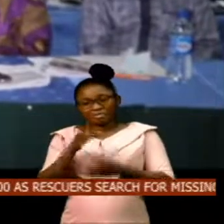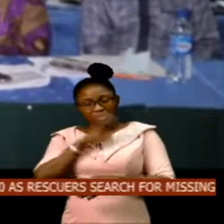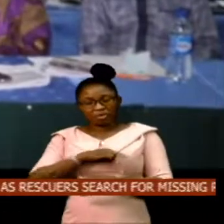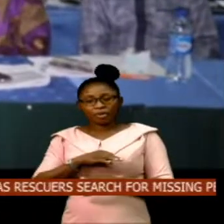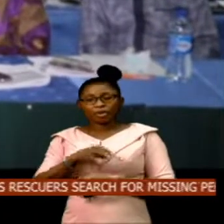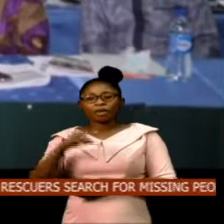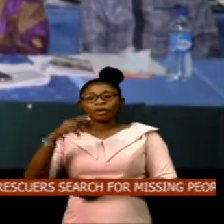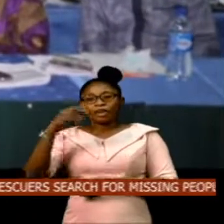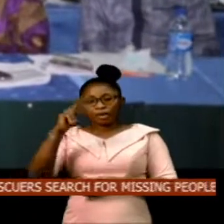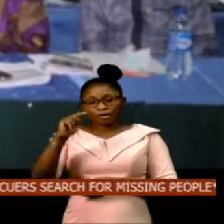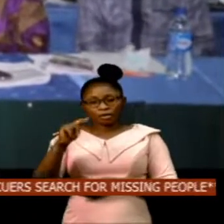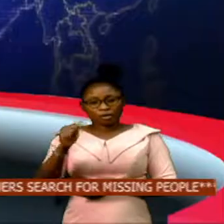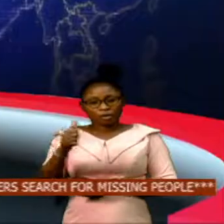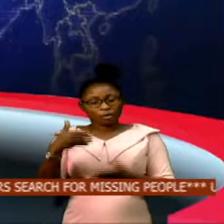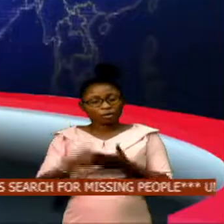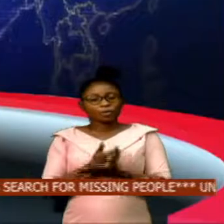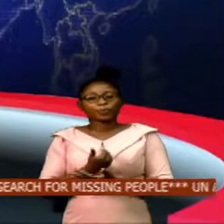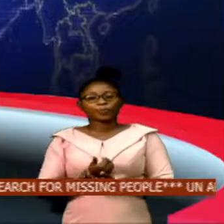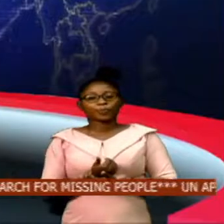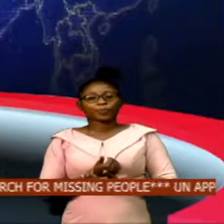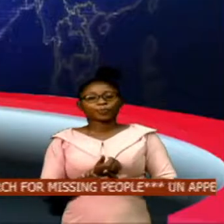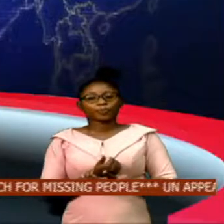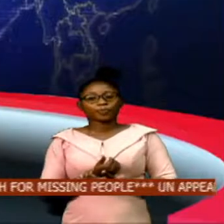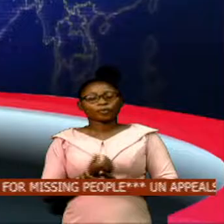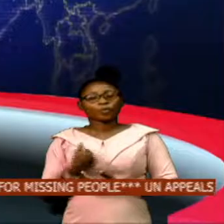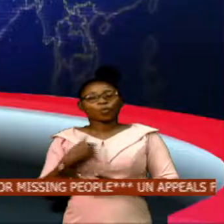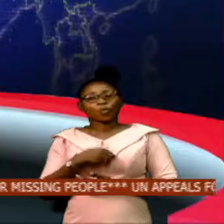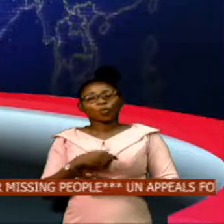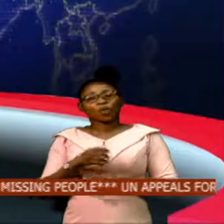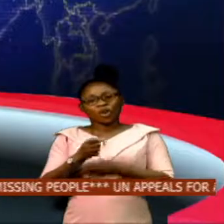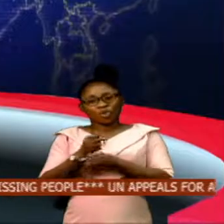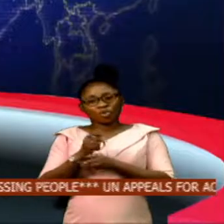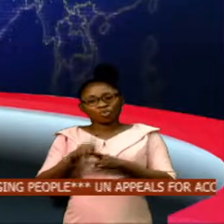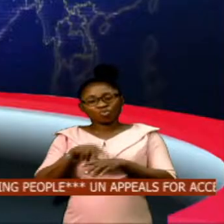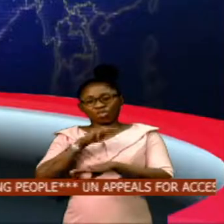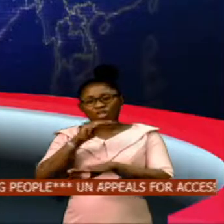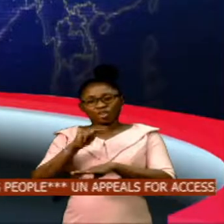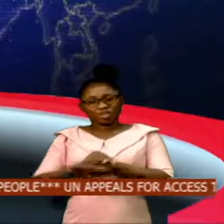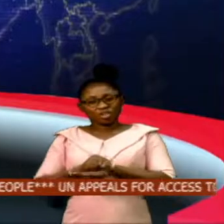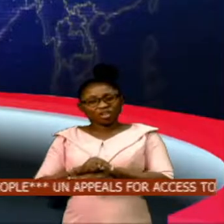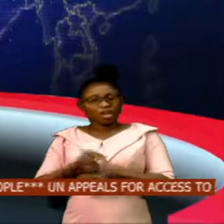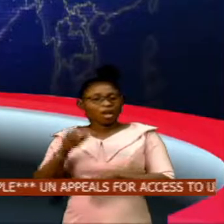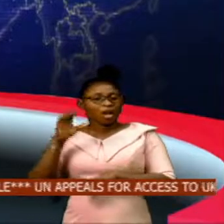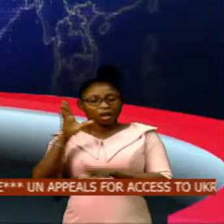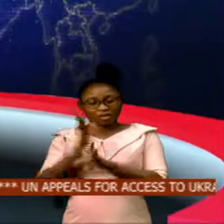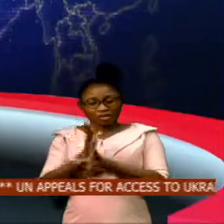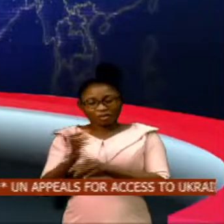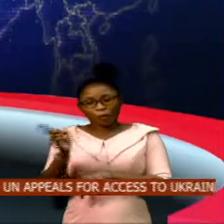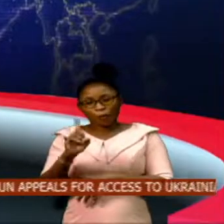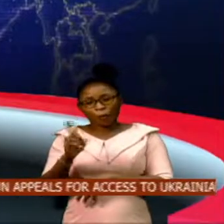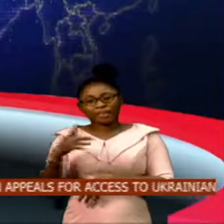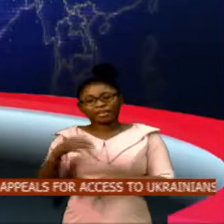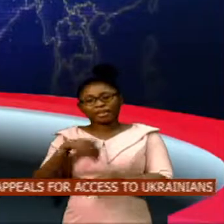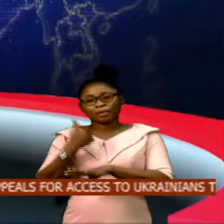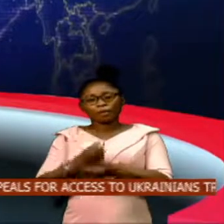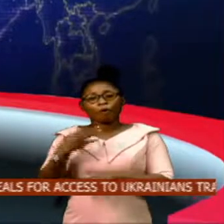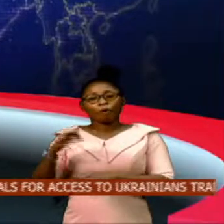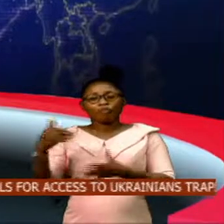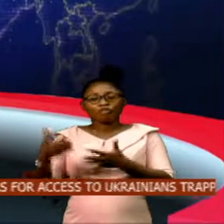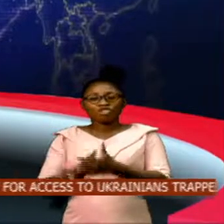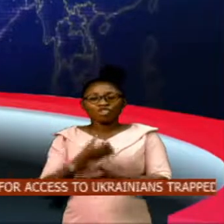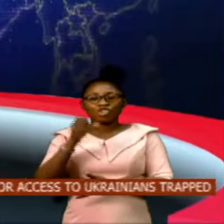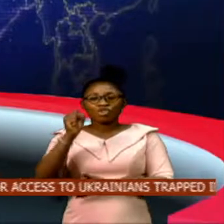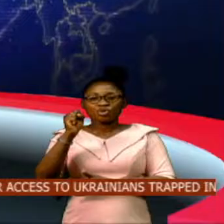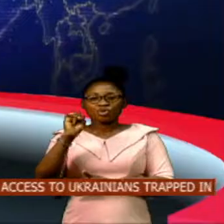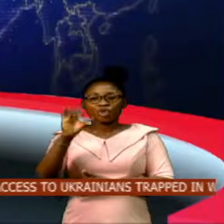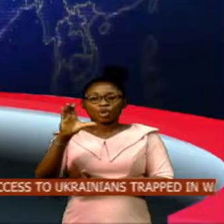Jabani, NTA News. We head to the National Assembly now, where a bill for the establishment of a new sickle